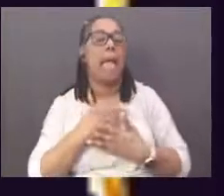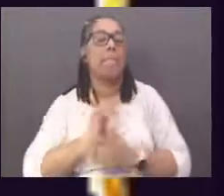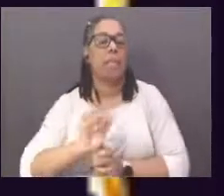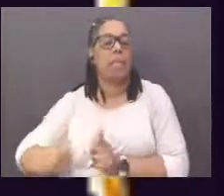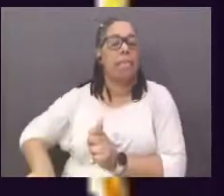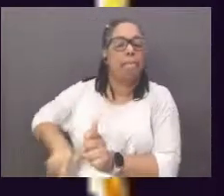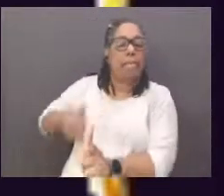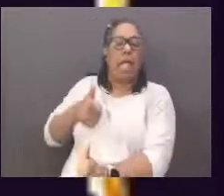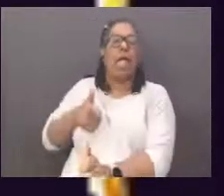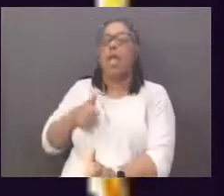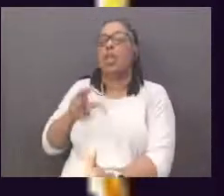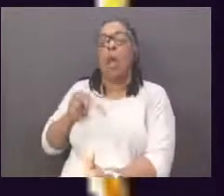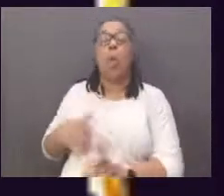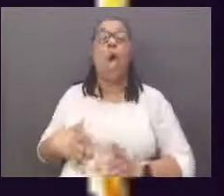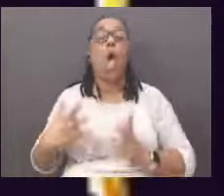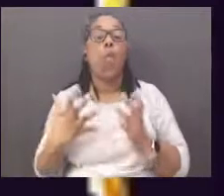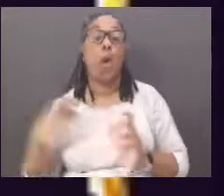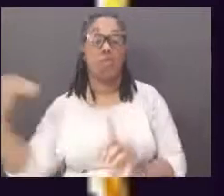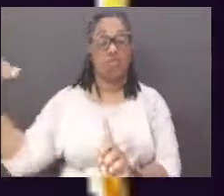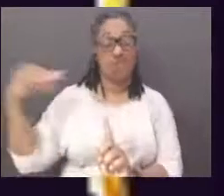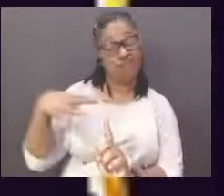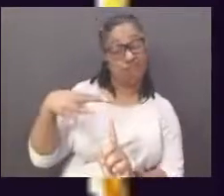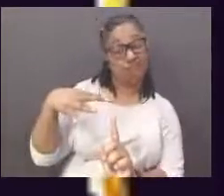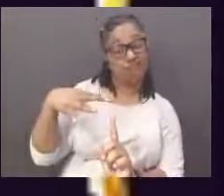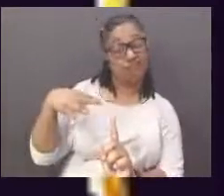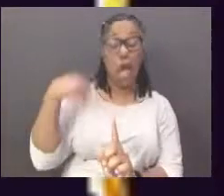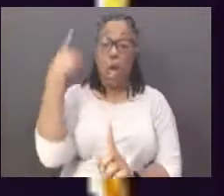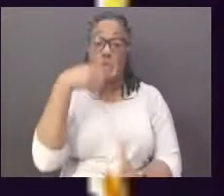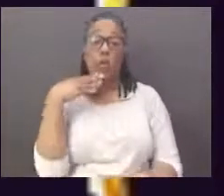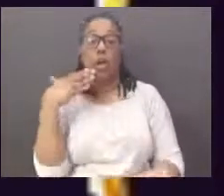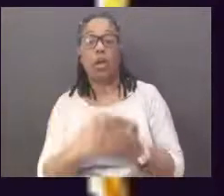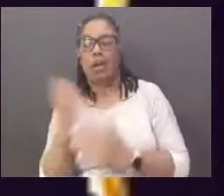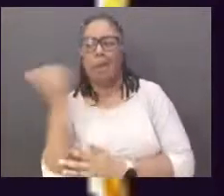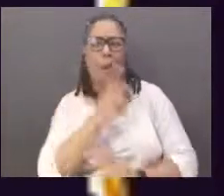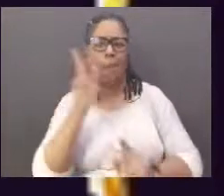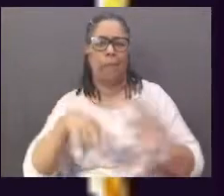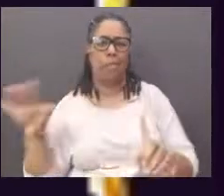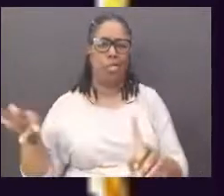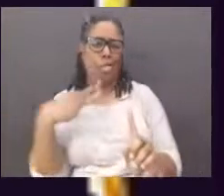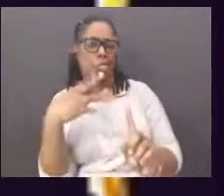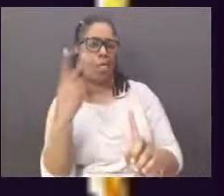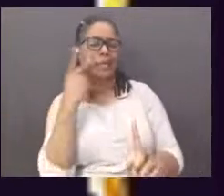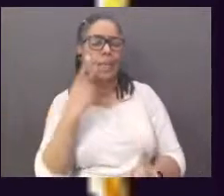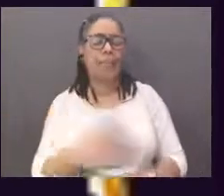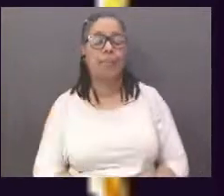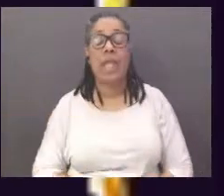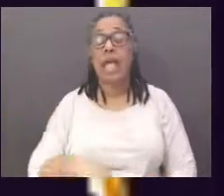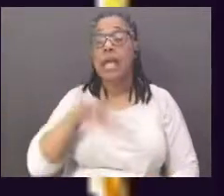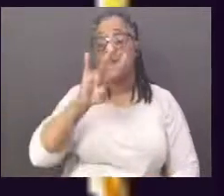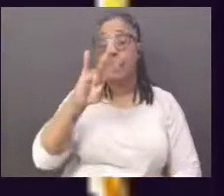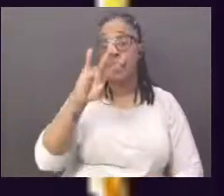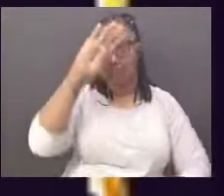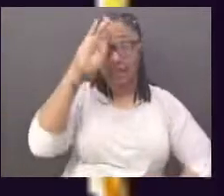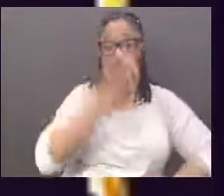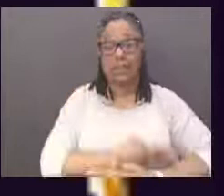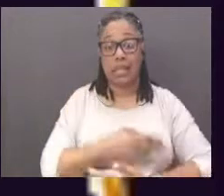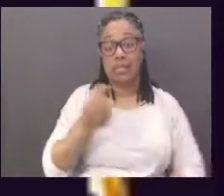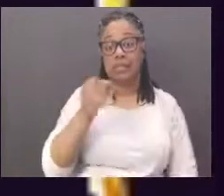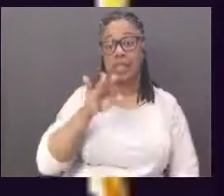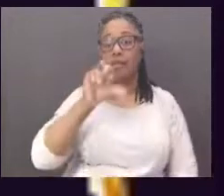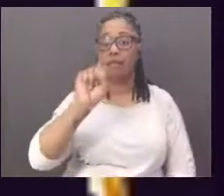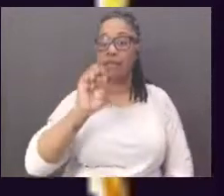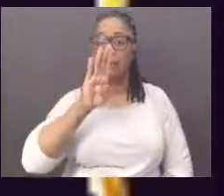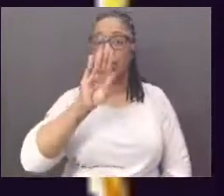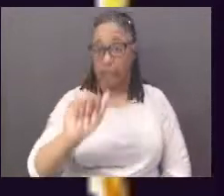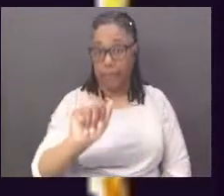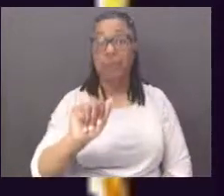the limelight, looking good for everybody to see. The seven sons of Sceva had this attitude and were like this. The